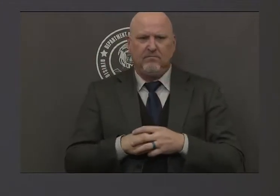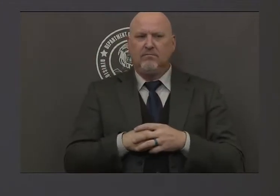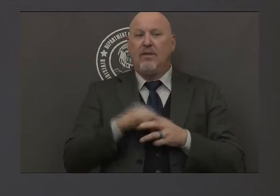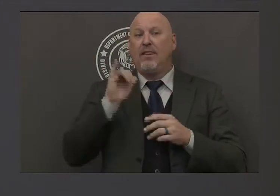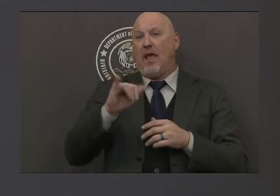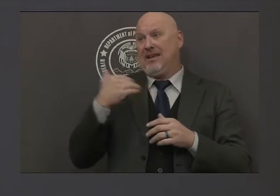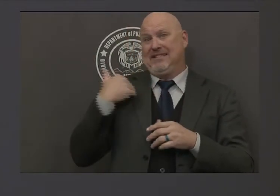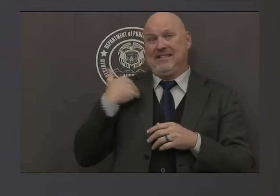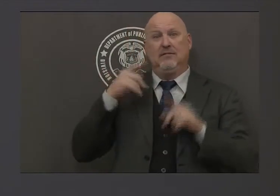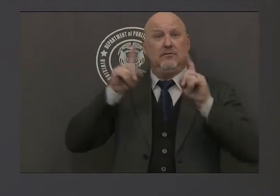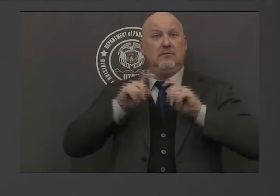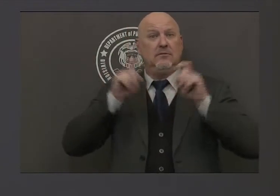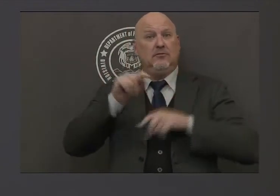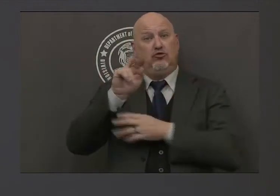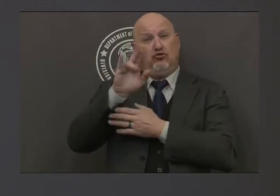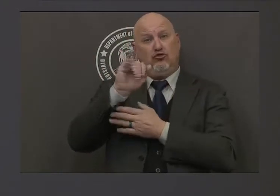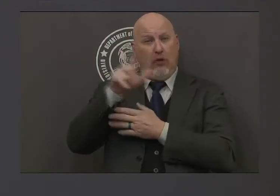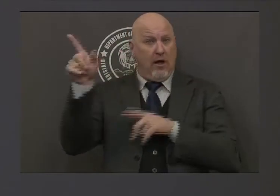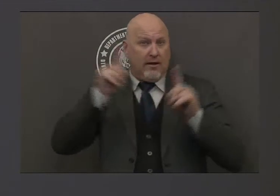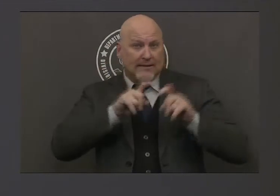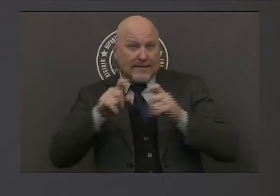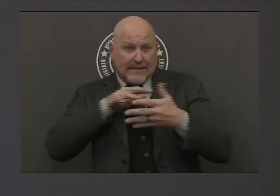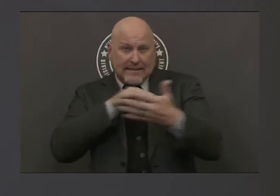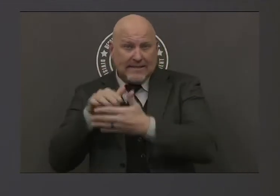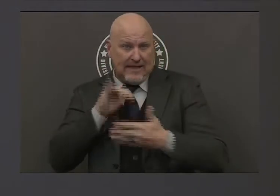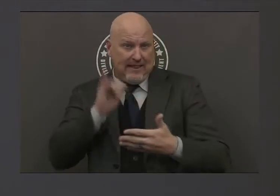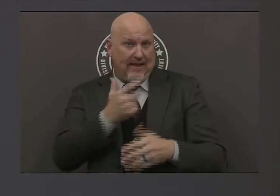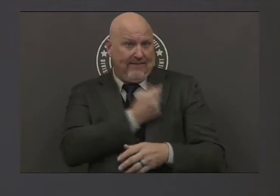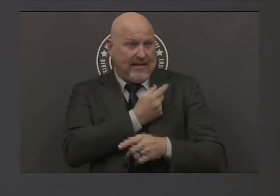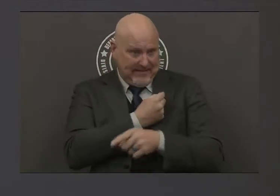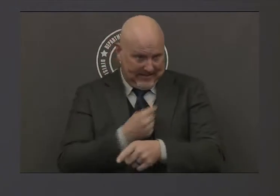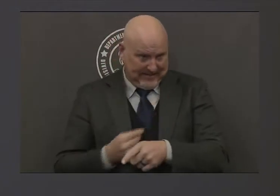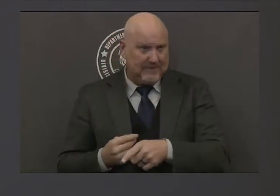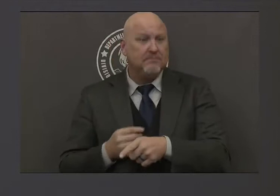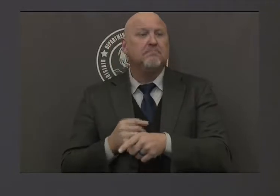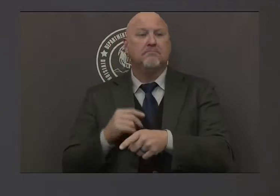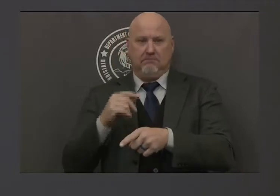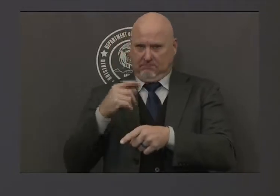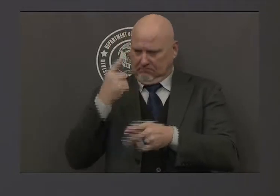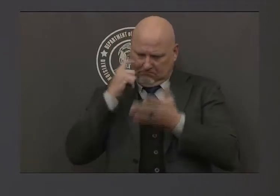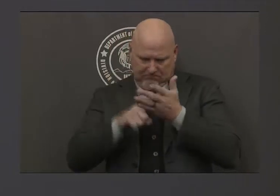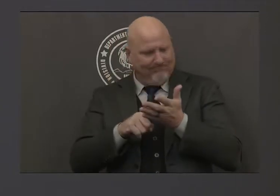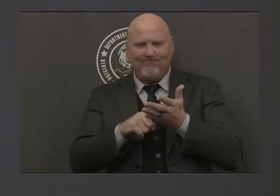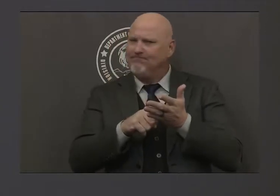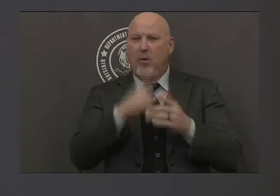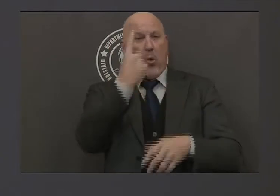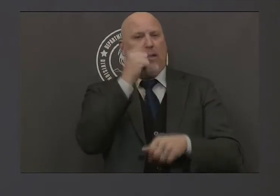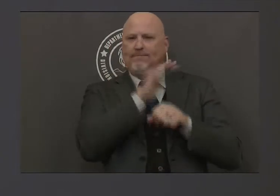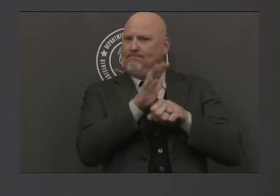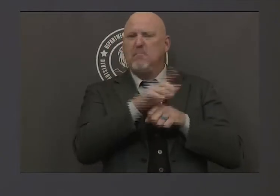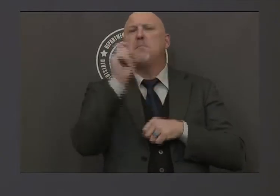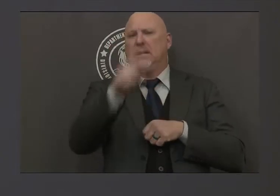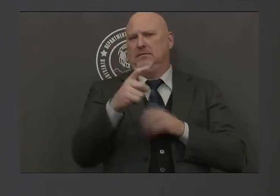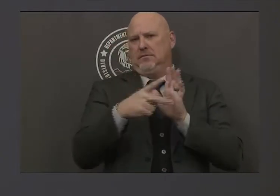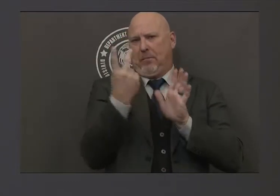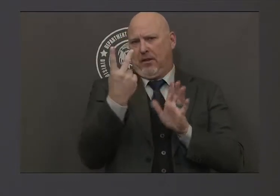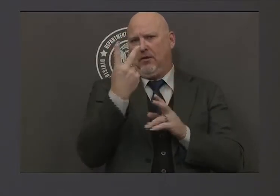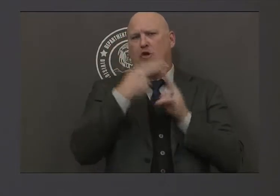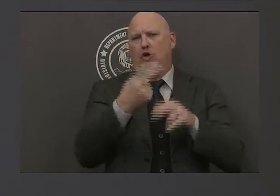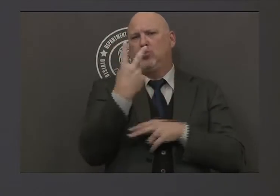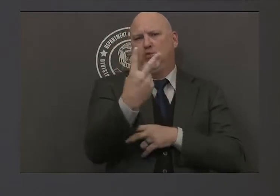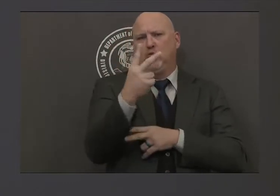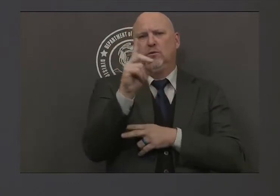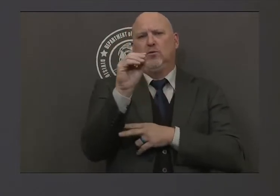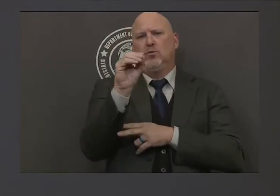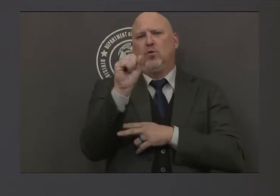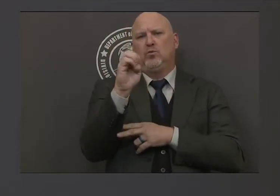is, they are effective to a limited extent, as we know, with 1 dose. We want to make sure that we get those second doses, and